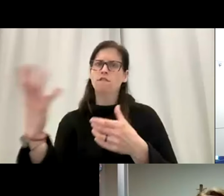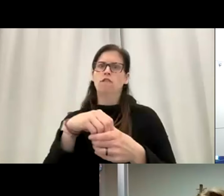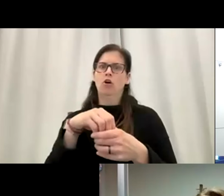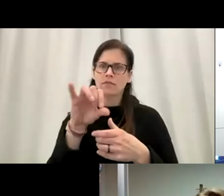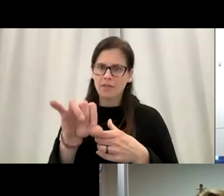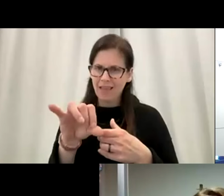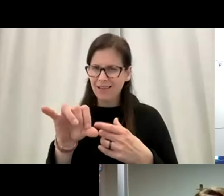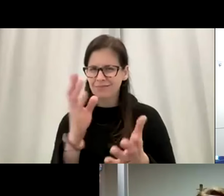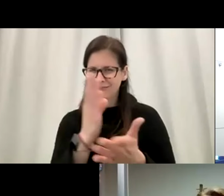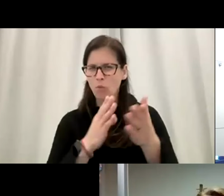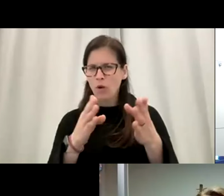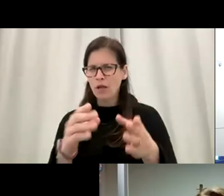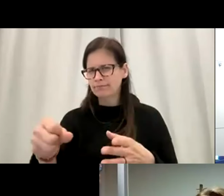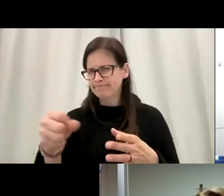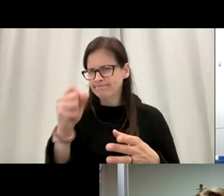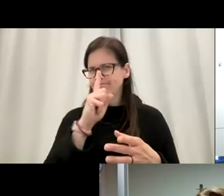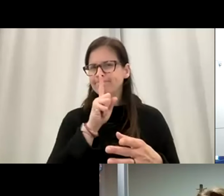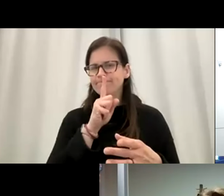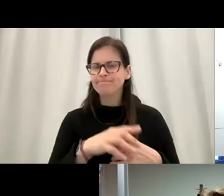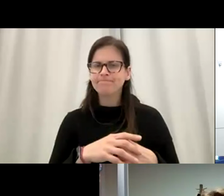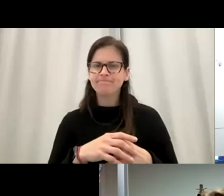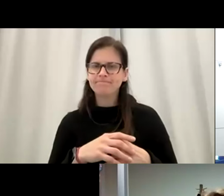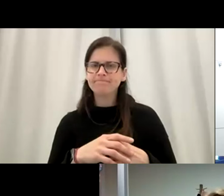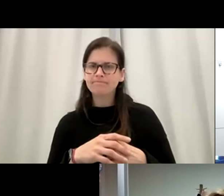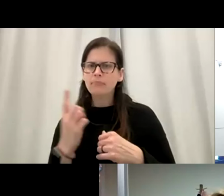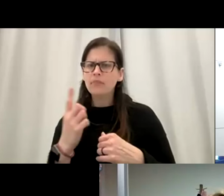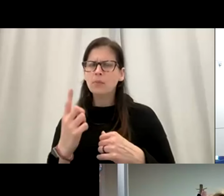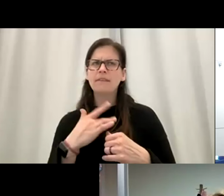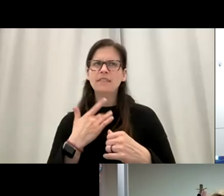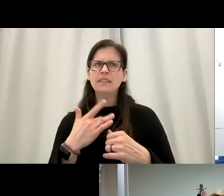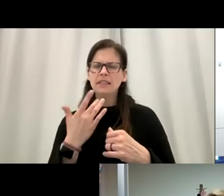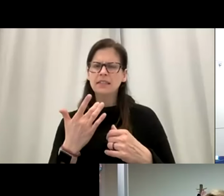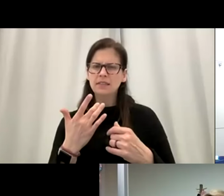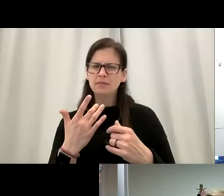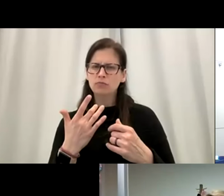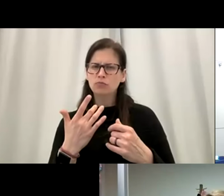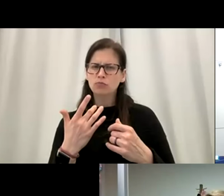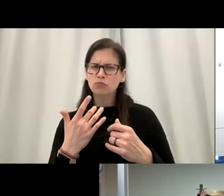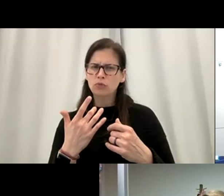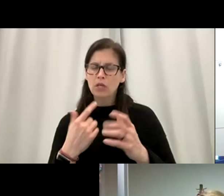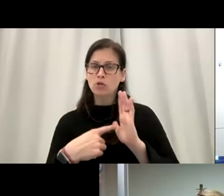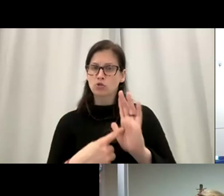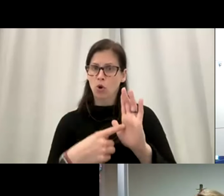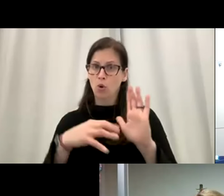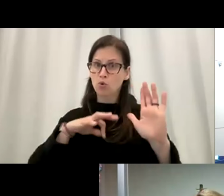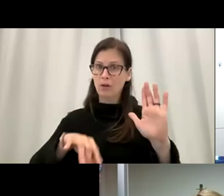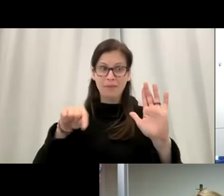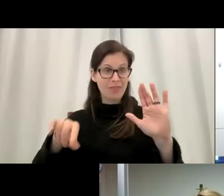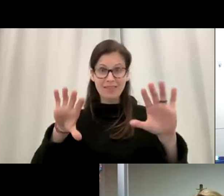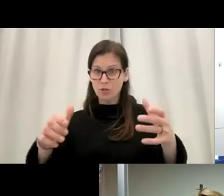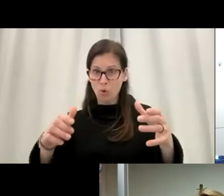that in some way. And something that I think gave a lot of credibility to this coalition that we had